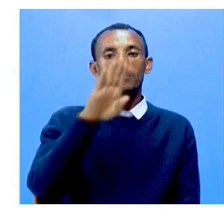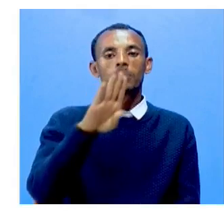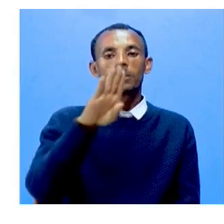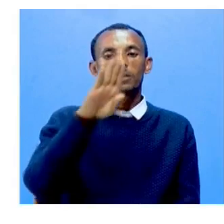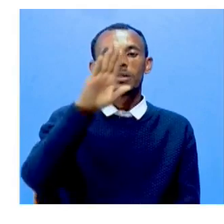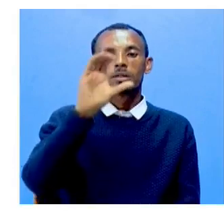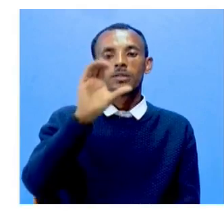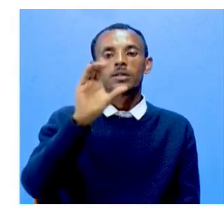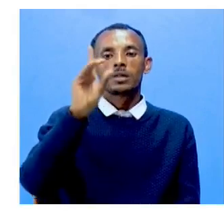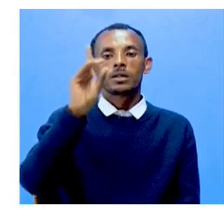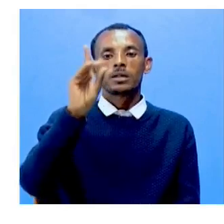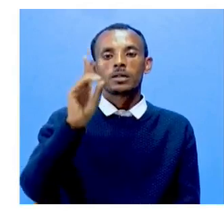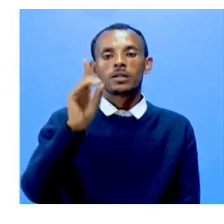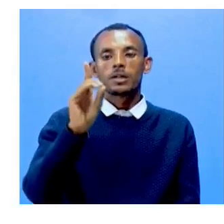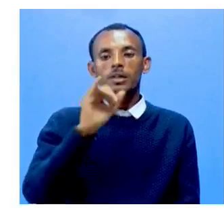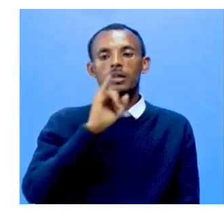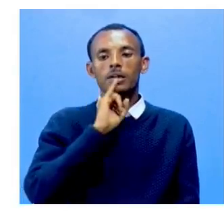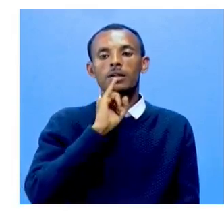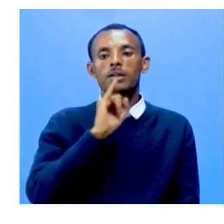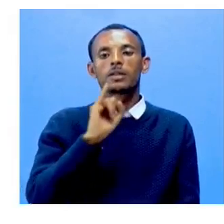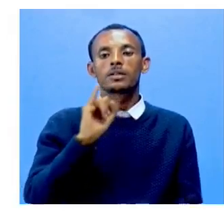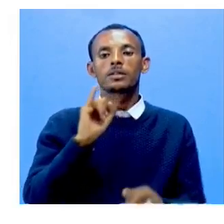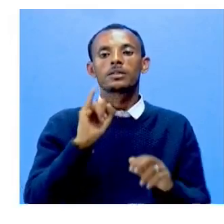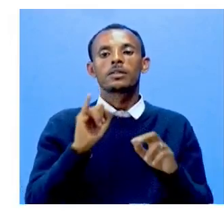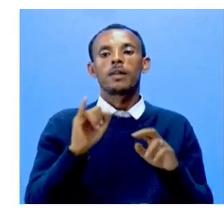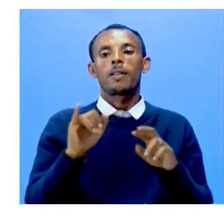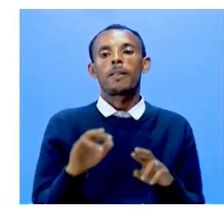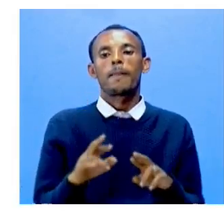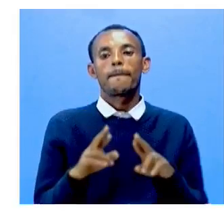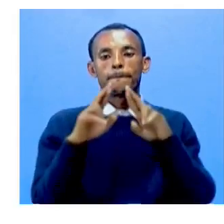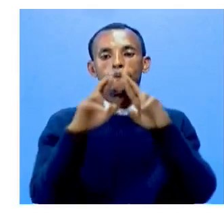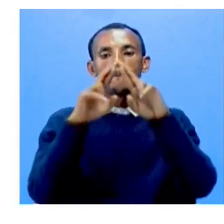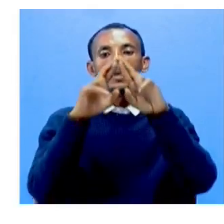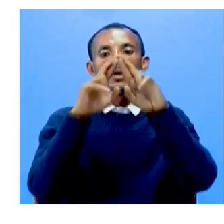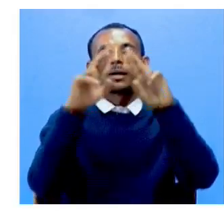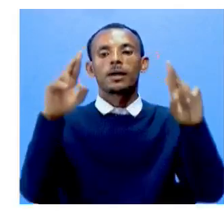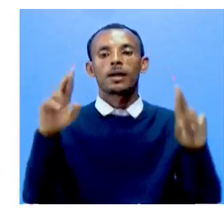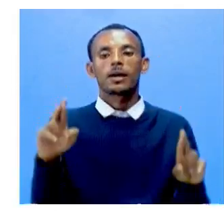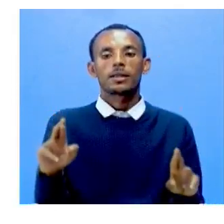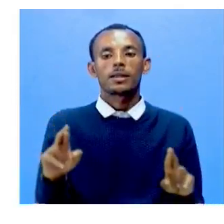ABCD is a rectangle.